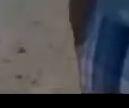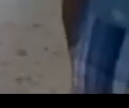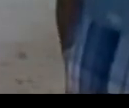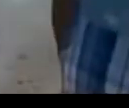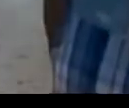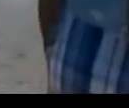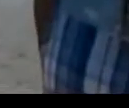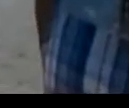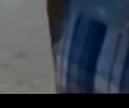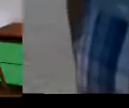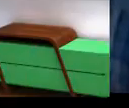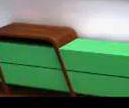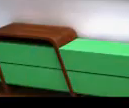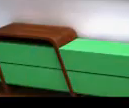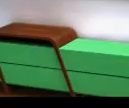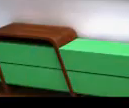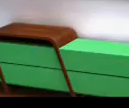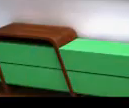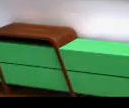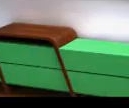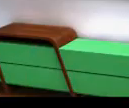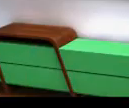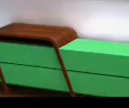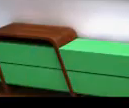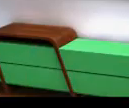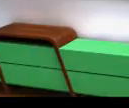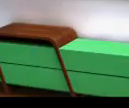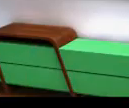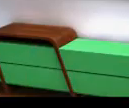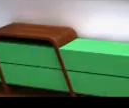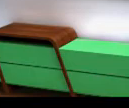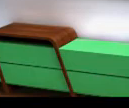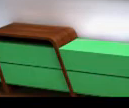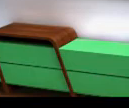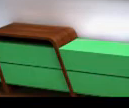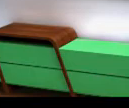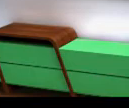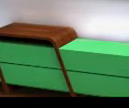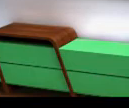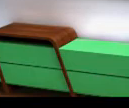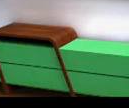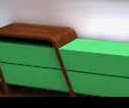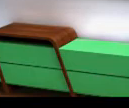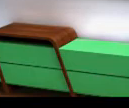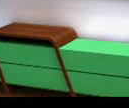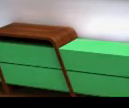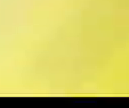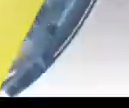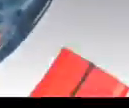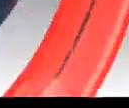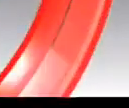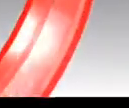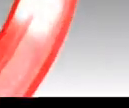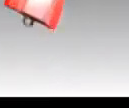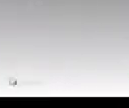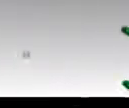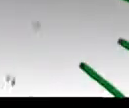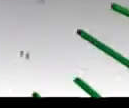on stage during Surifesta. I am Randy Kromo di Harjo, and your local news begins now.